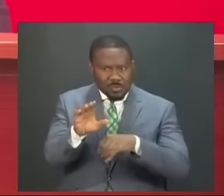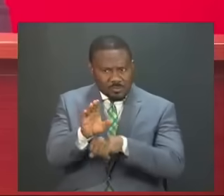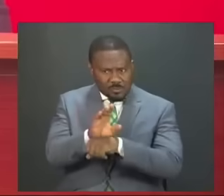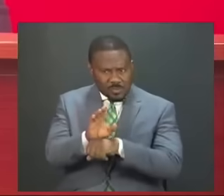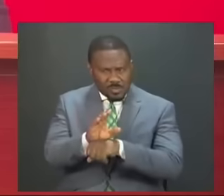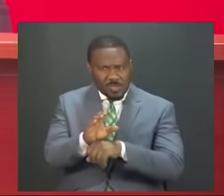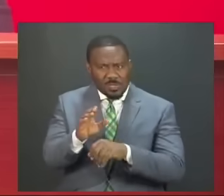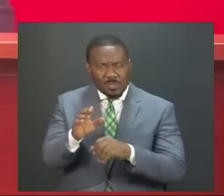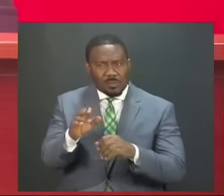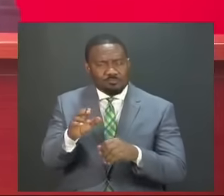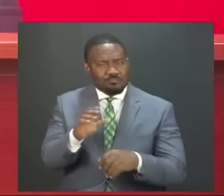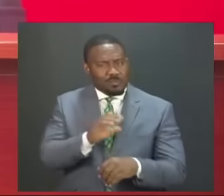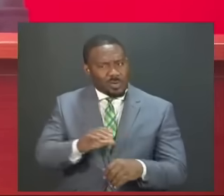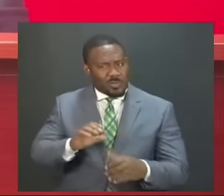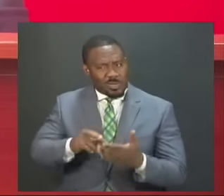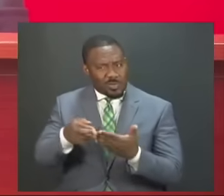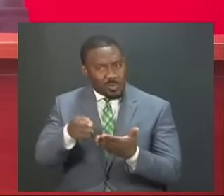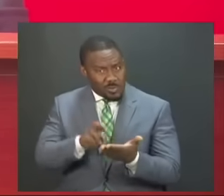Committee,